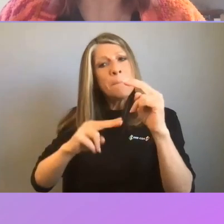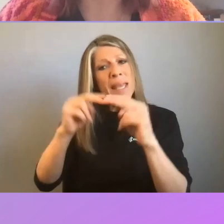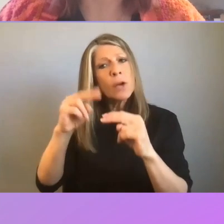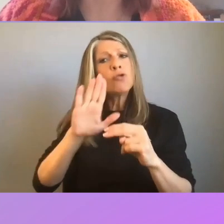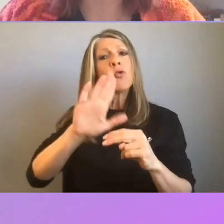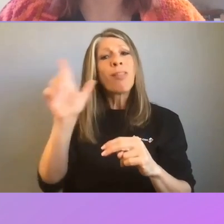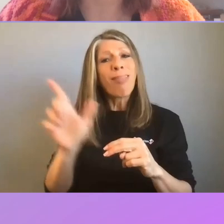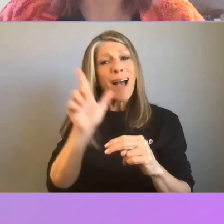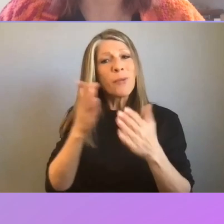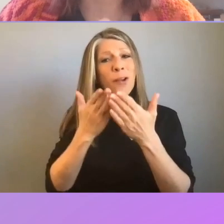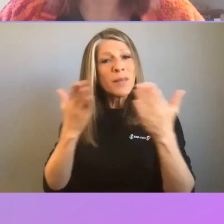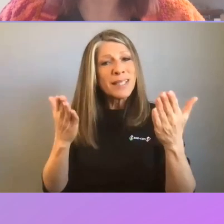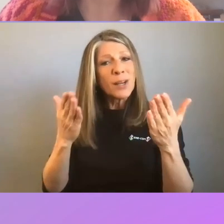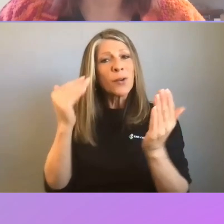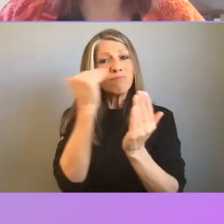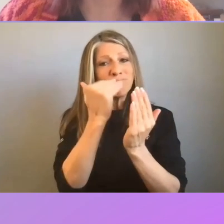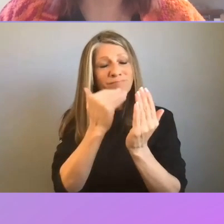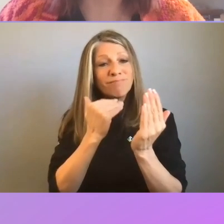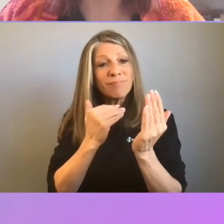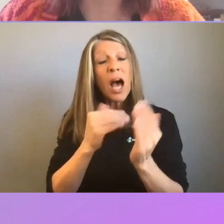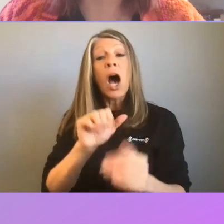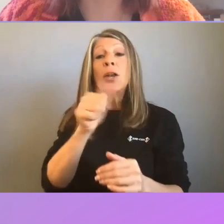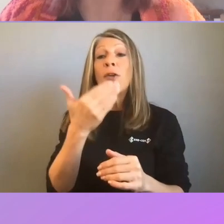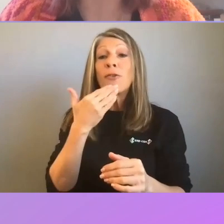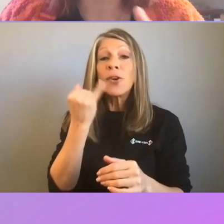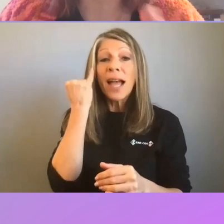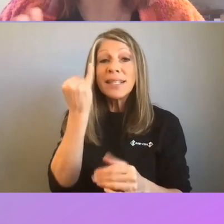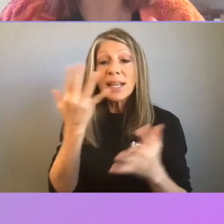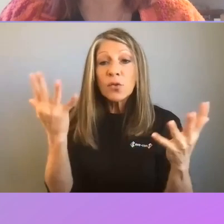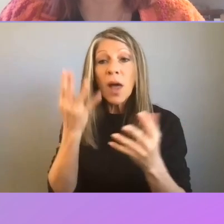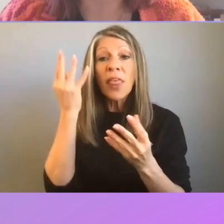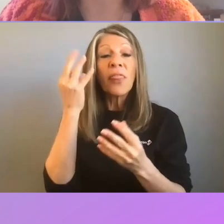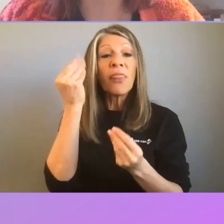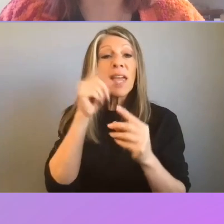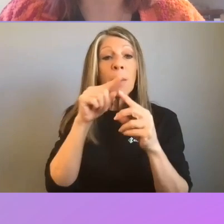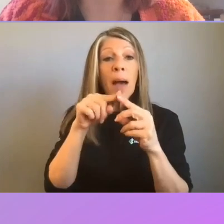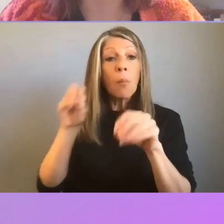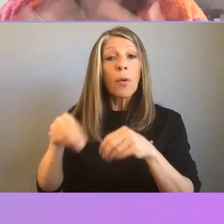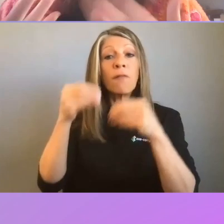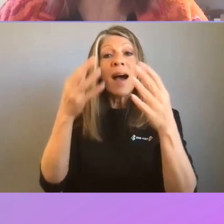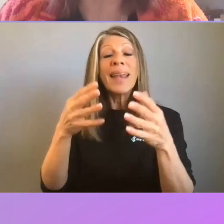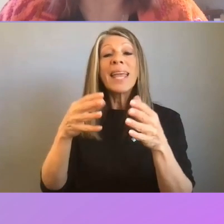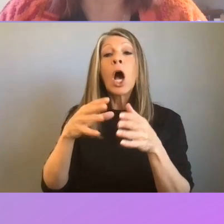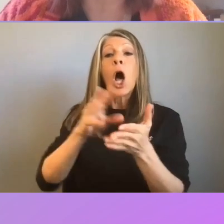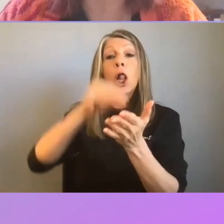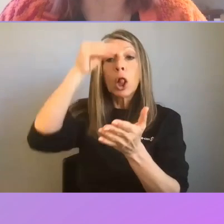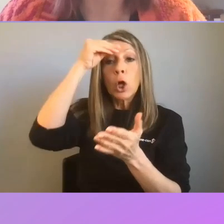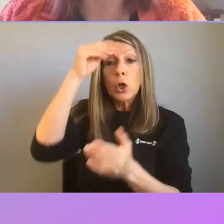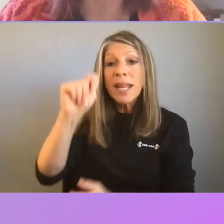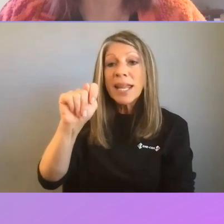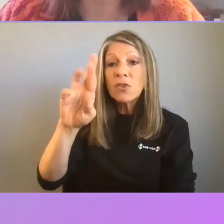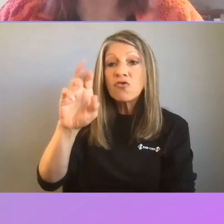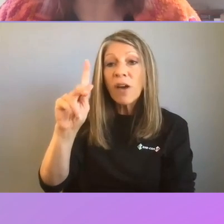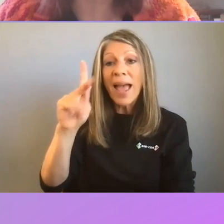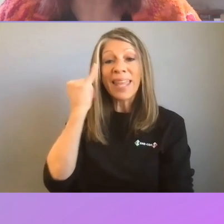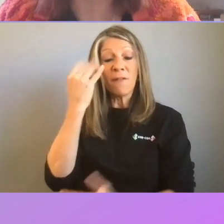of materials. And another good idea is to consider providing a learning track for users. So once someone has finished one